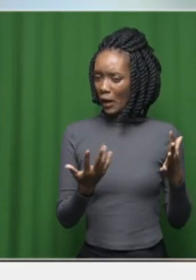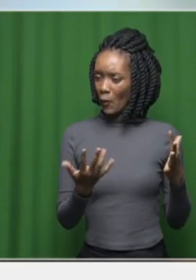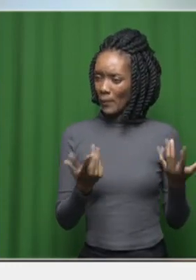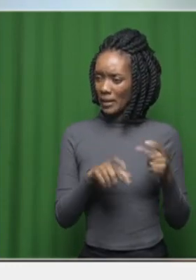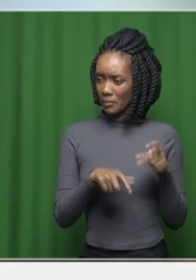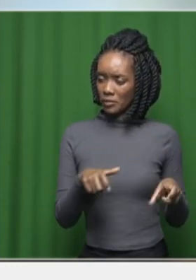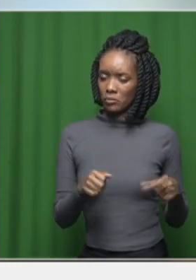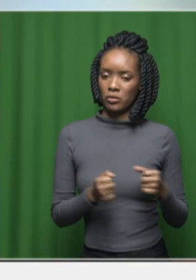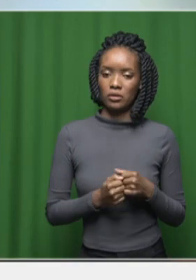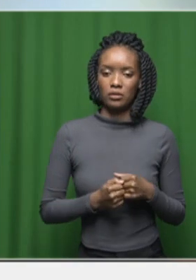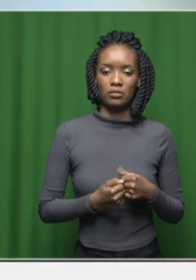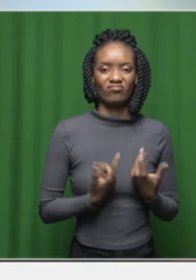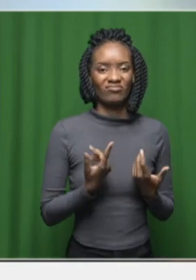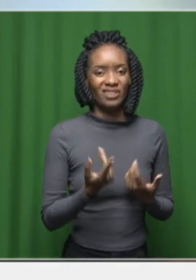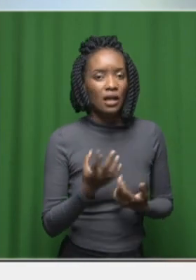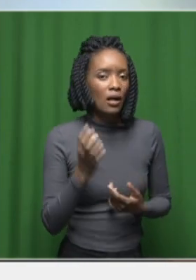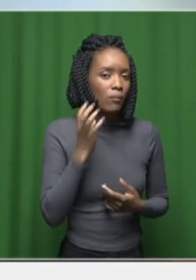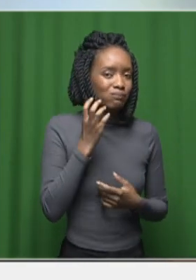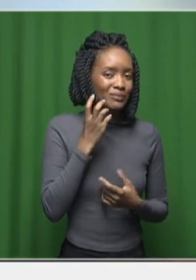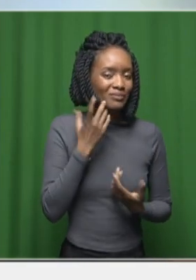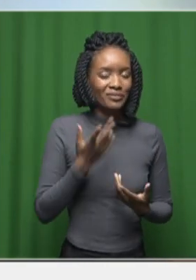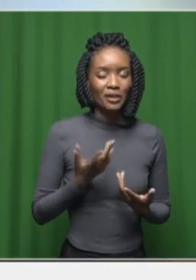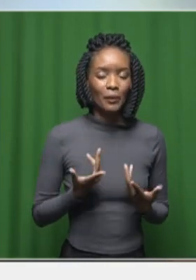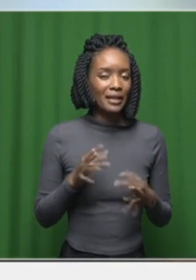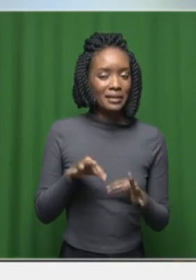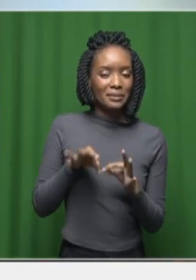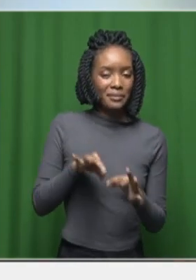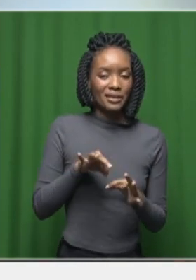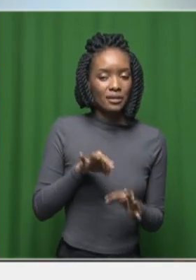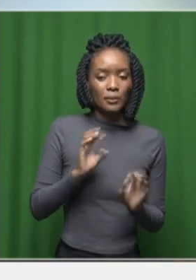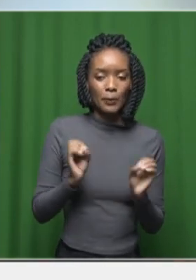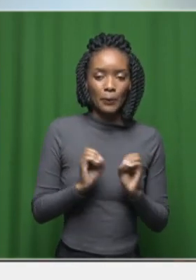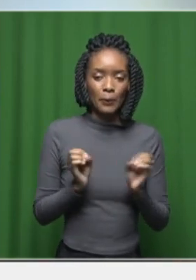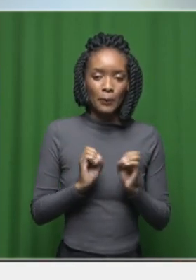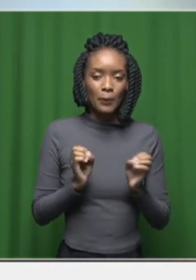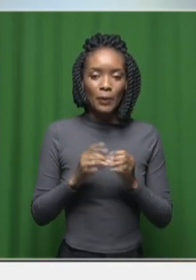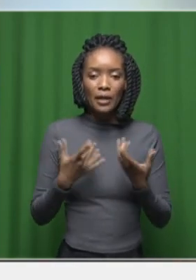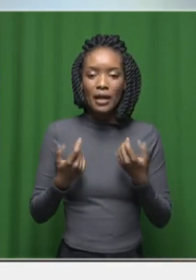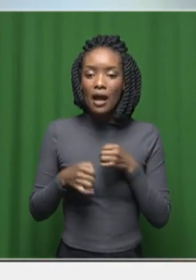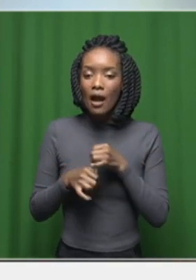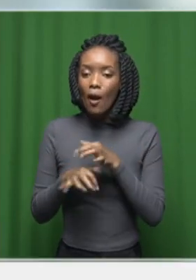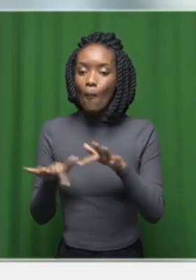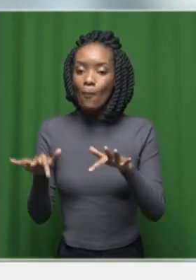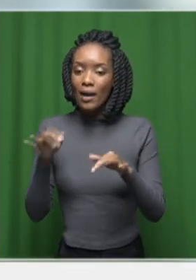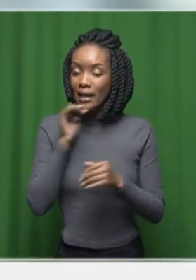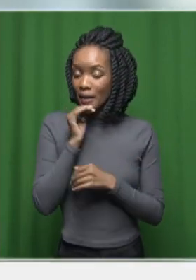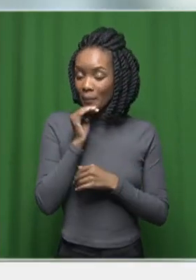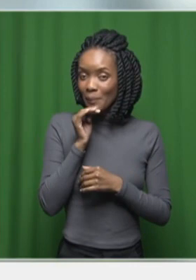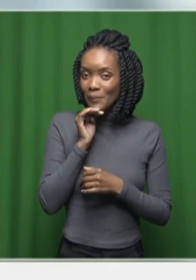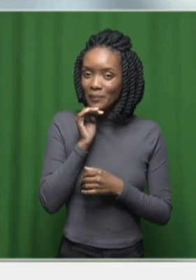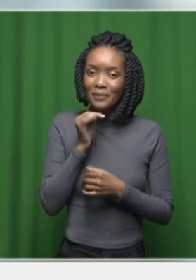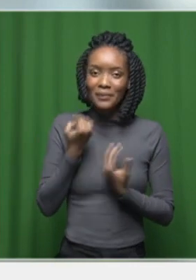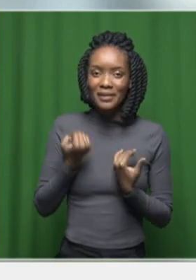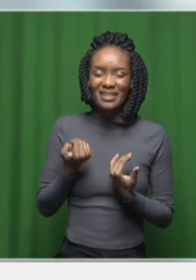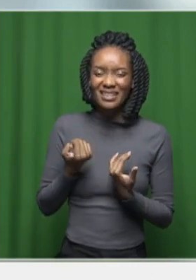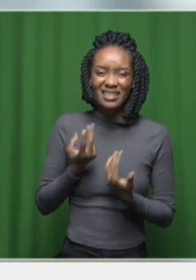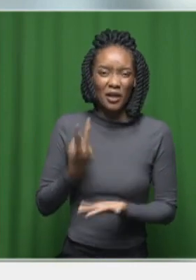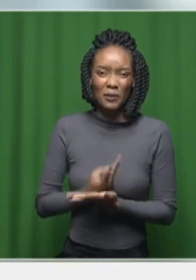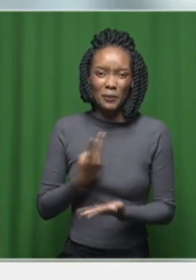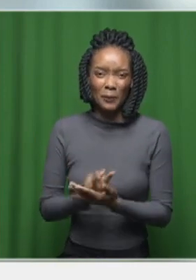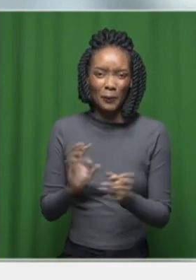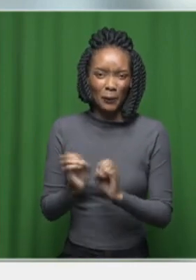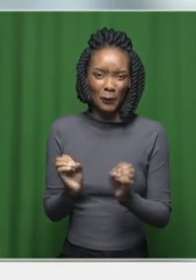so we really, for mumps, there's nothing specific. I think really an outbreak is an unusual increasing number of cases compared